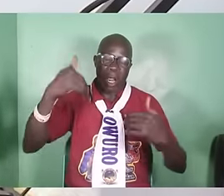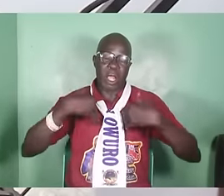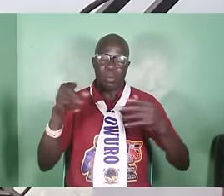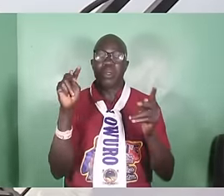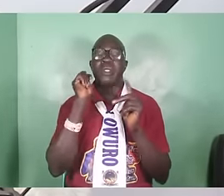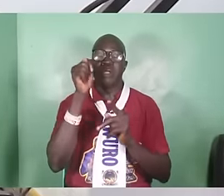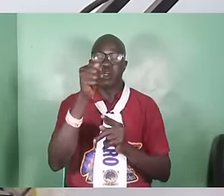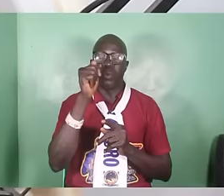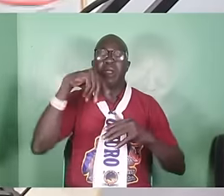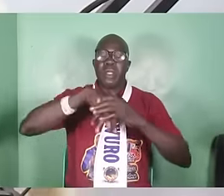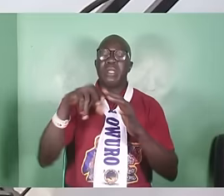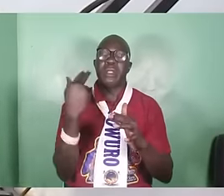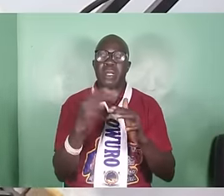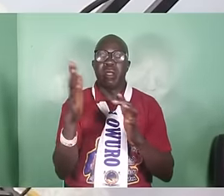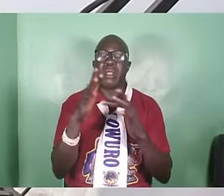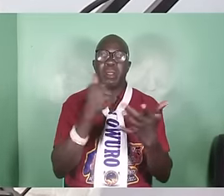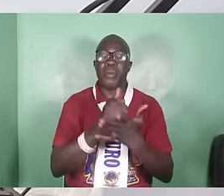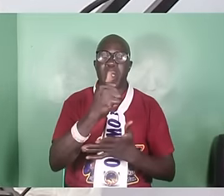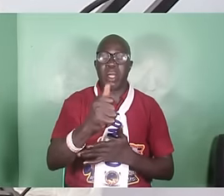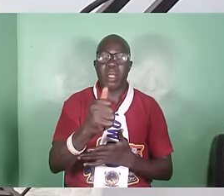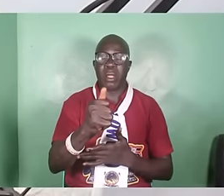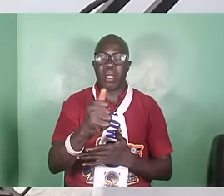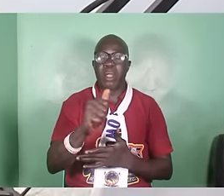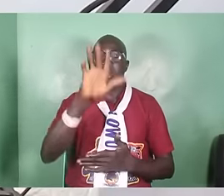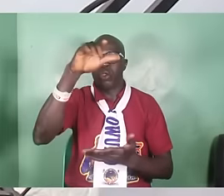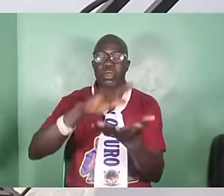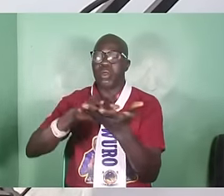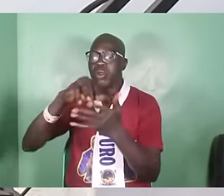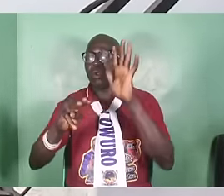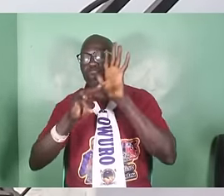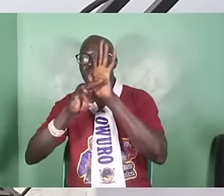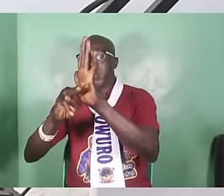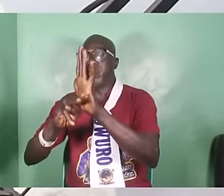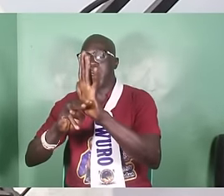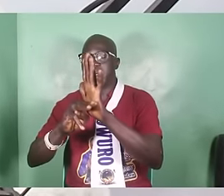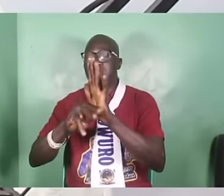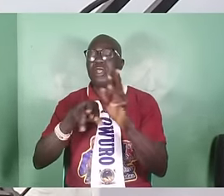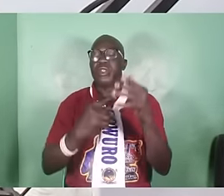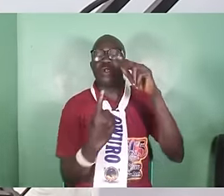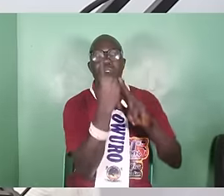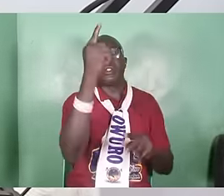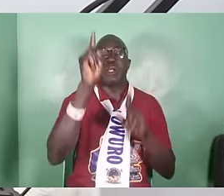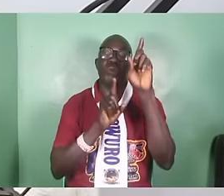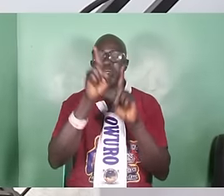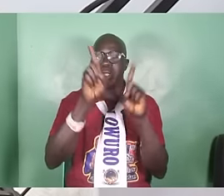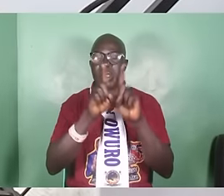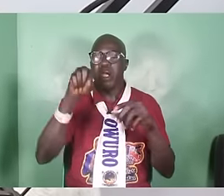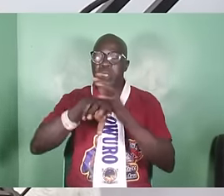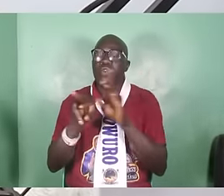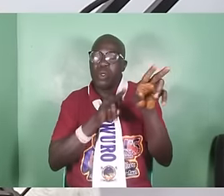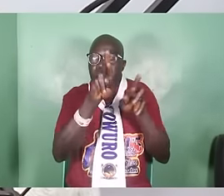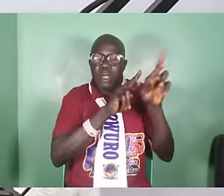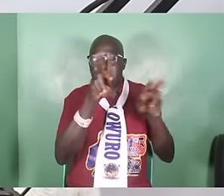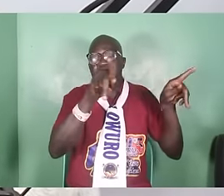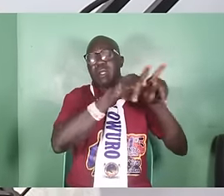Testimony. Oh, in the name of Jesus. Ogo re ajade. Your glory will manifest. In our matter. Your star will shine. Wa de sebi